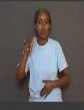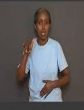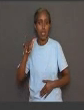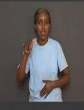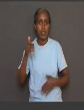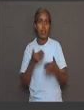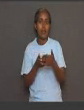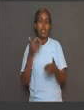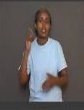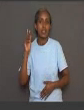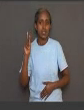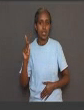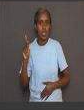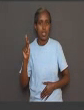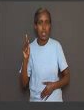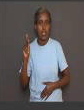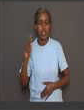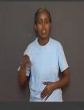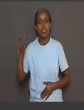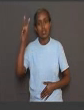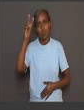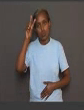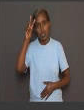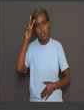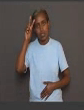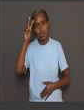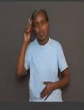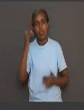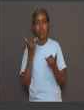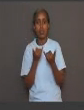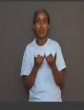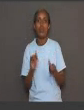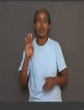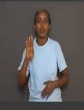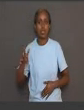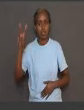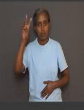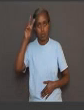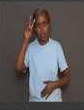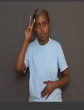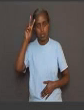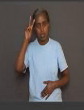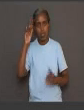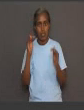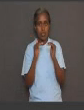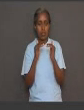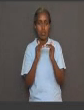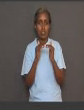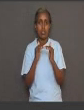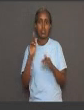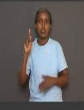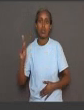y minus k squared over b squared